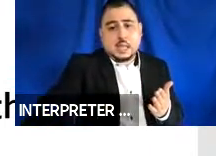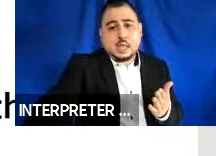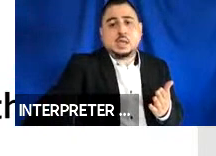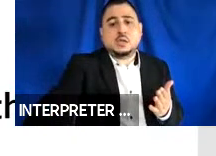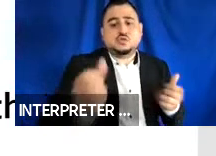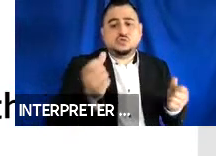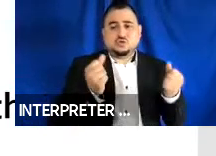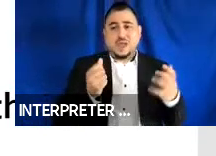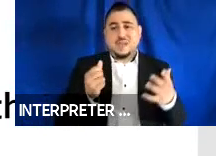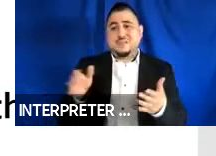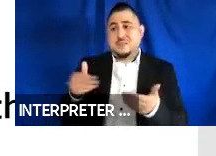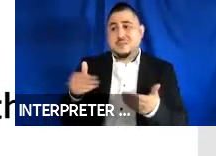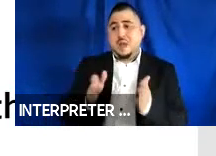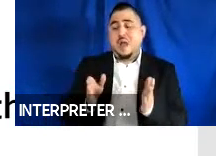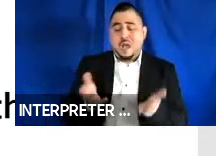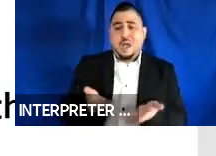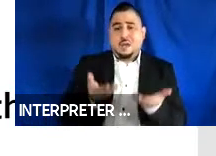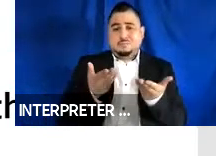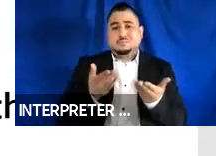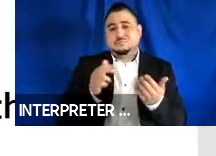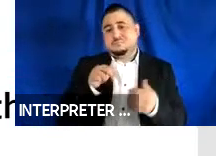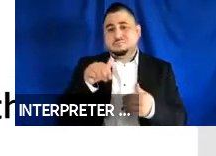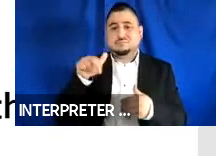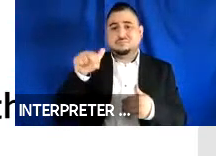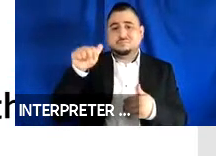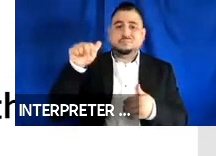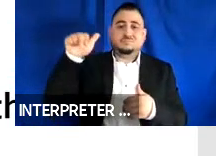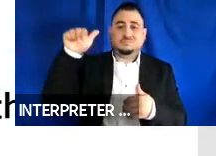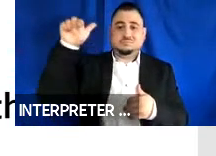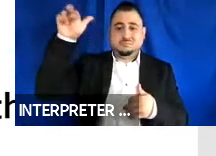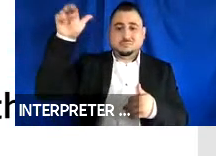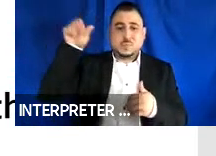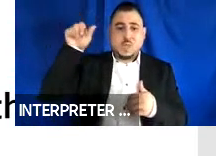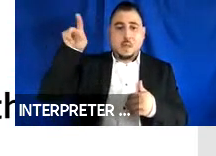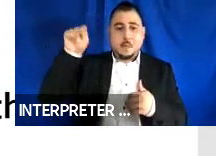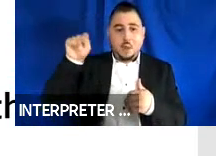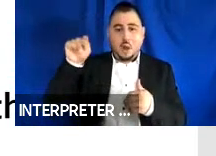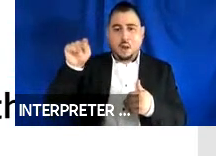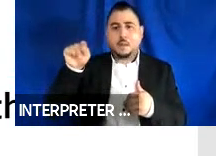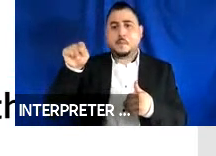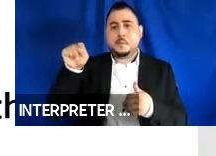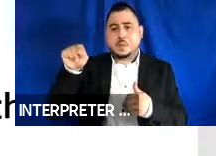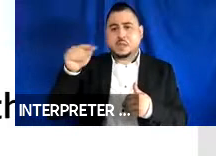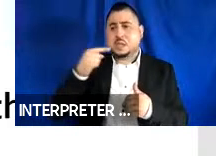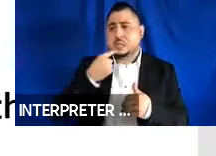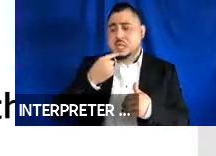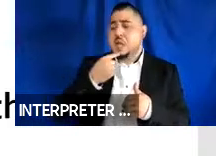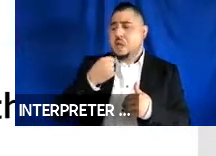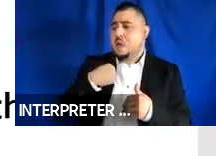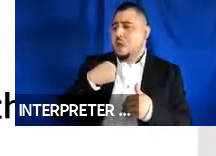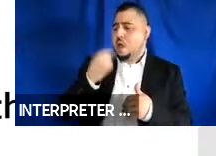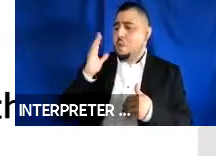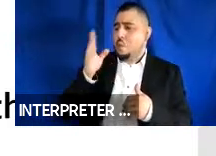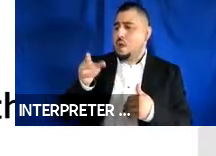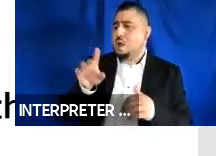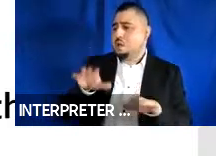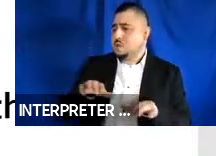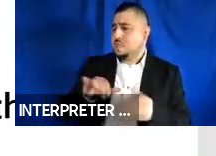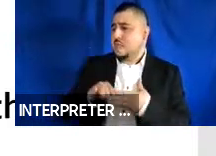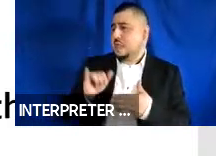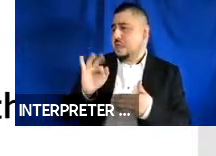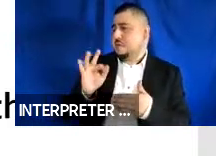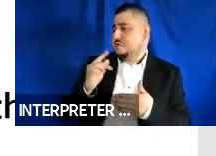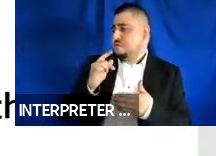boxes, takes them into and up the stairs of the passenger's apartment and says, I would have done it if you wouldn't have asked, I would